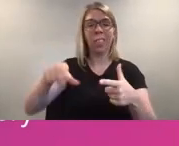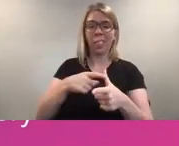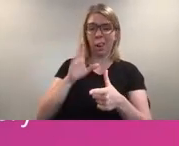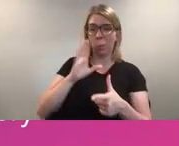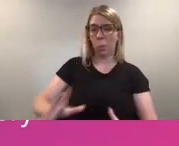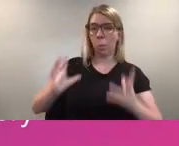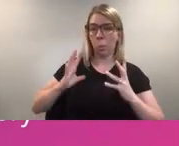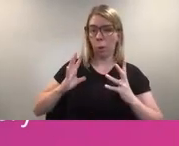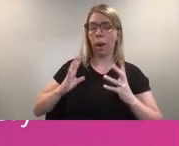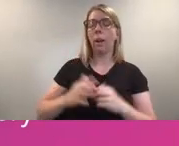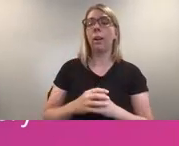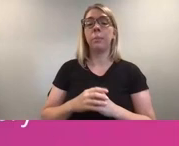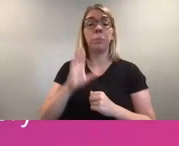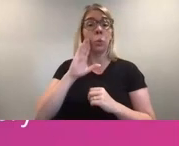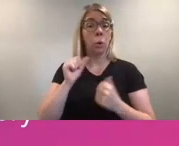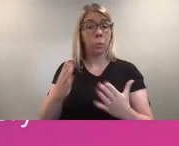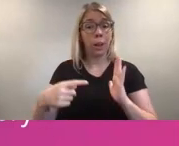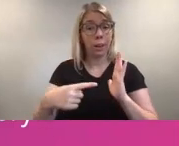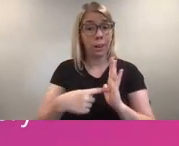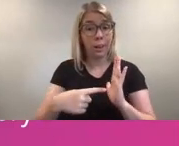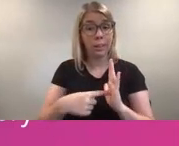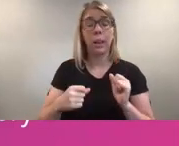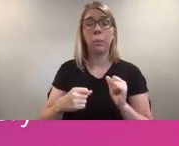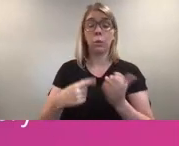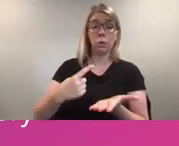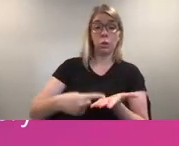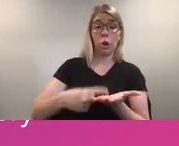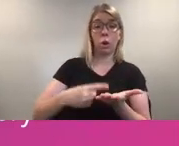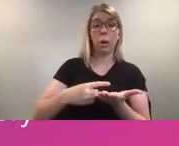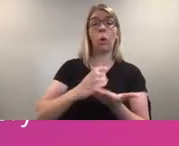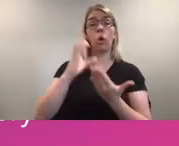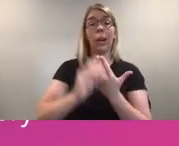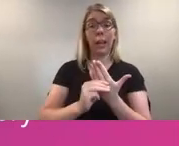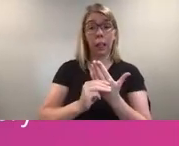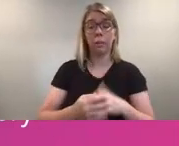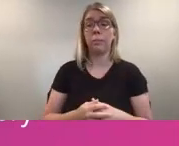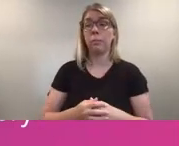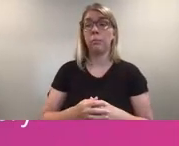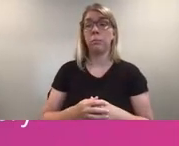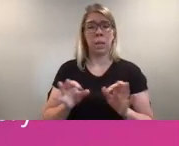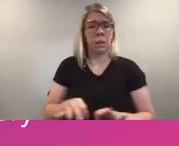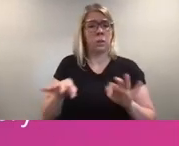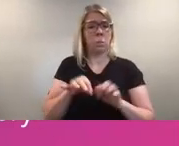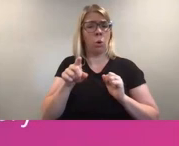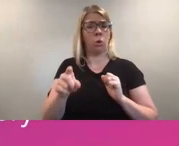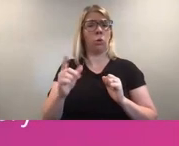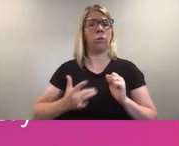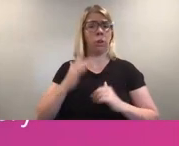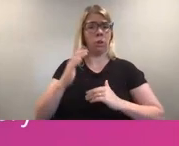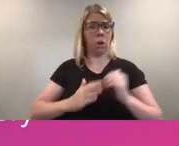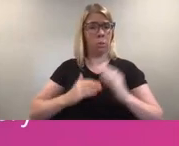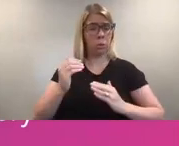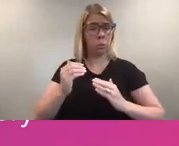some examples, go through the curriculum of the learning circles, make sure that you feel comfortable getting started running your own